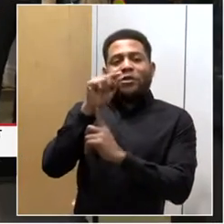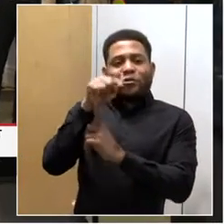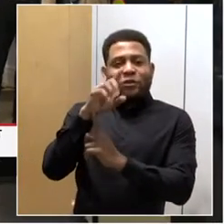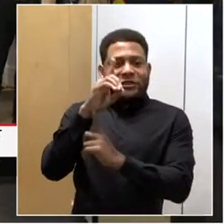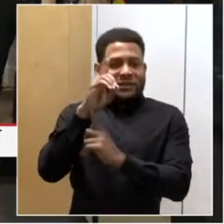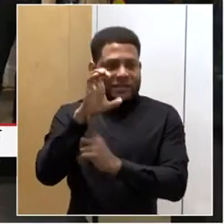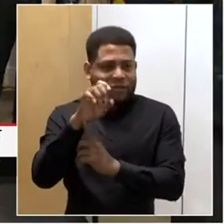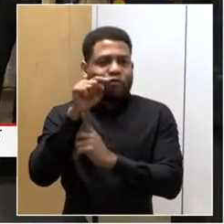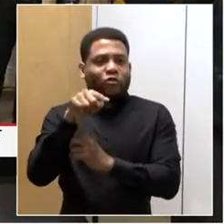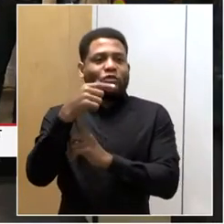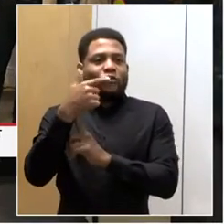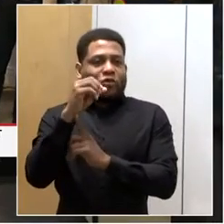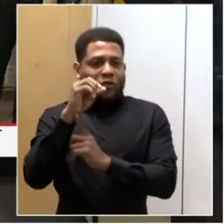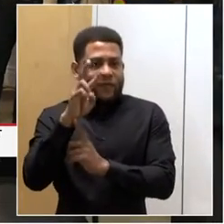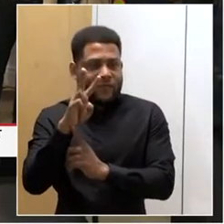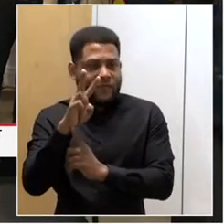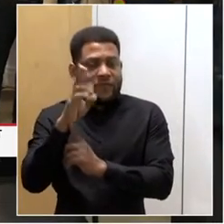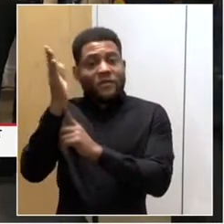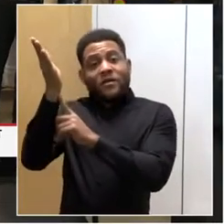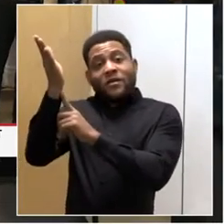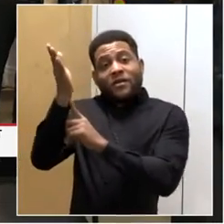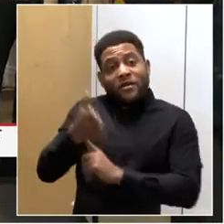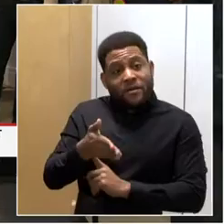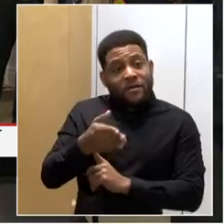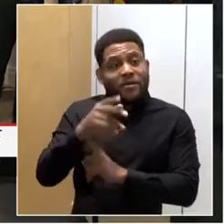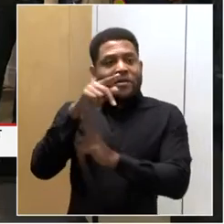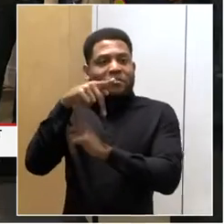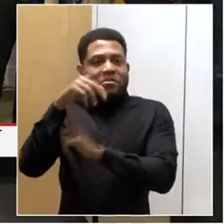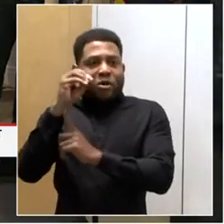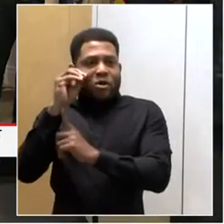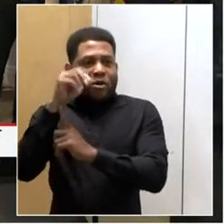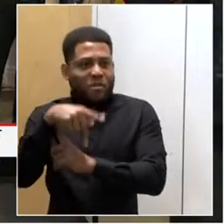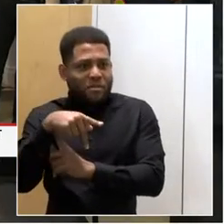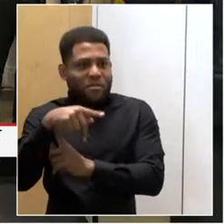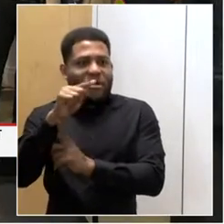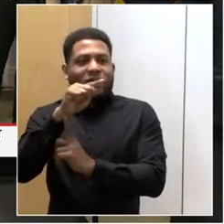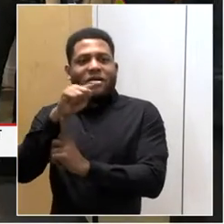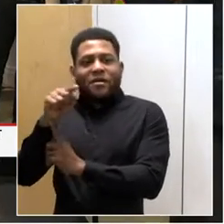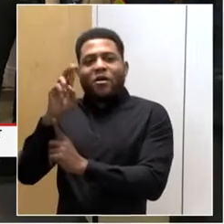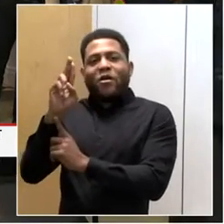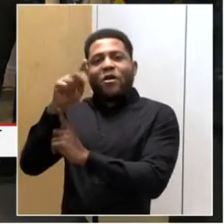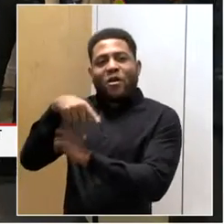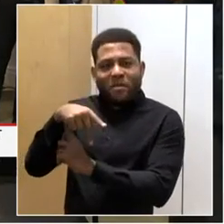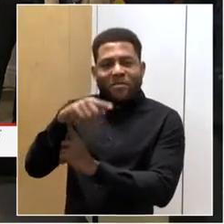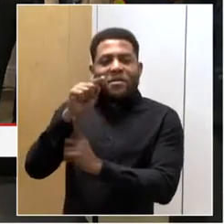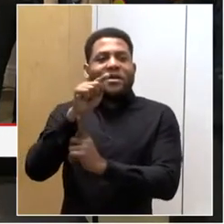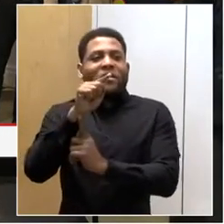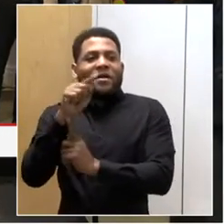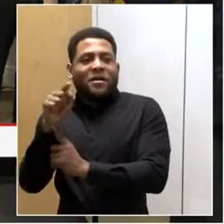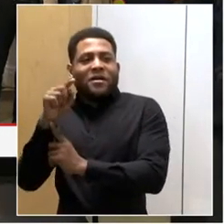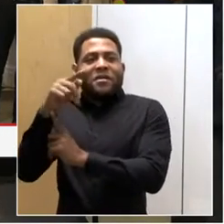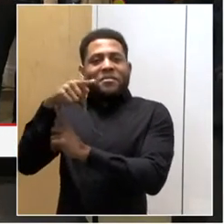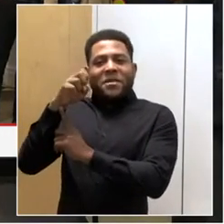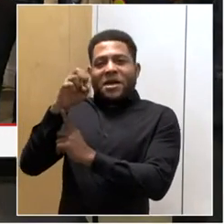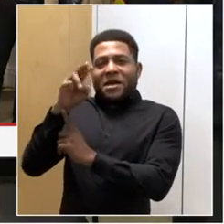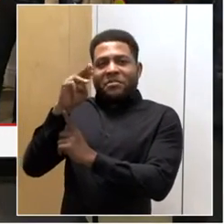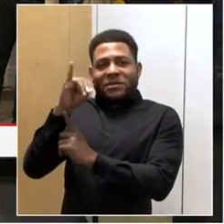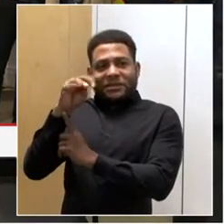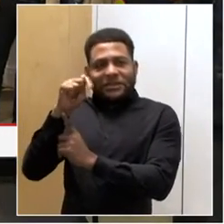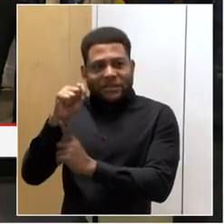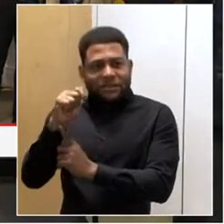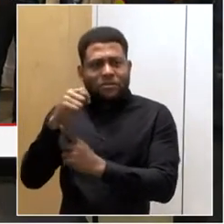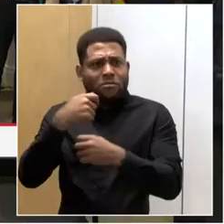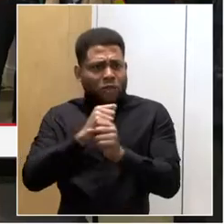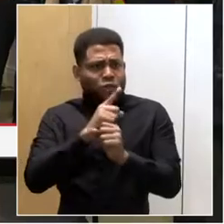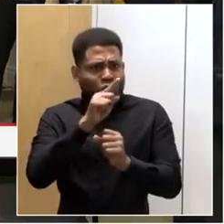dob.dc.gov/pop-up permits, and there's a dash between pop-up permits. PUPs require the change of use or tenancy occur with